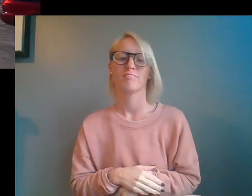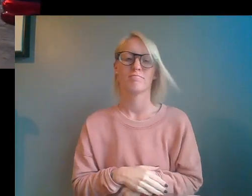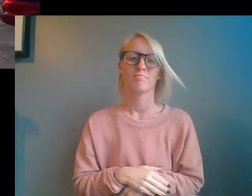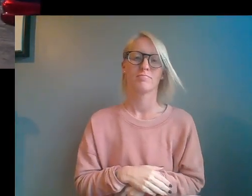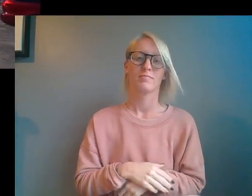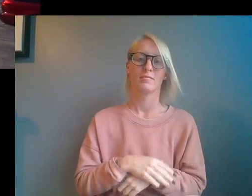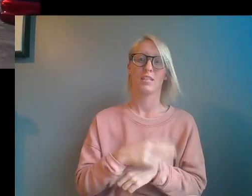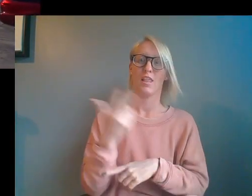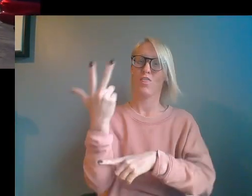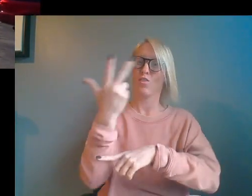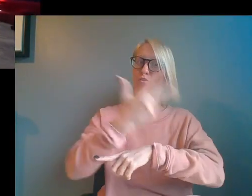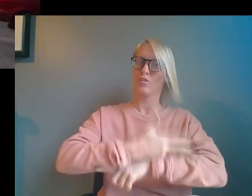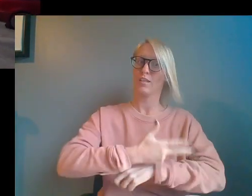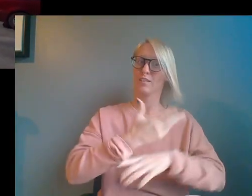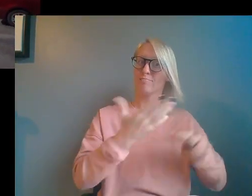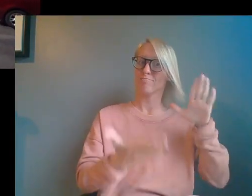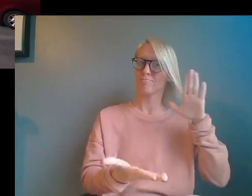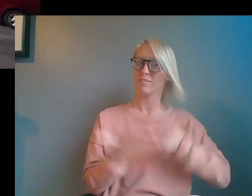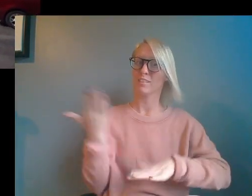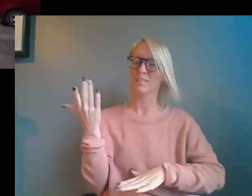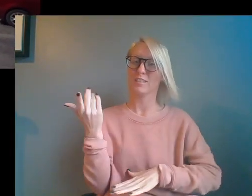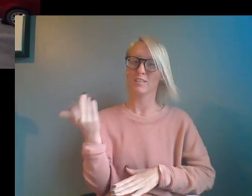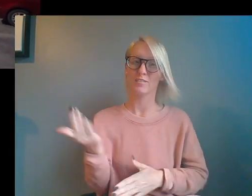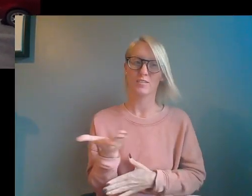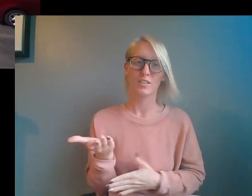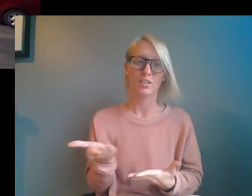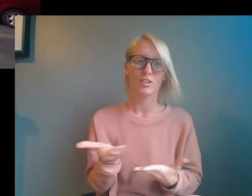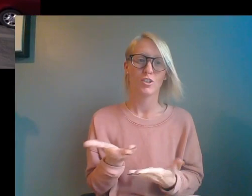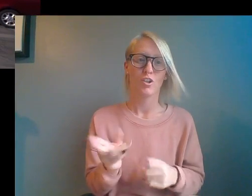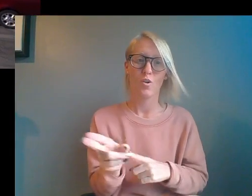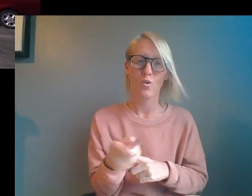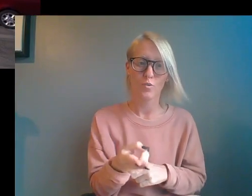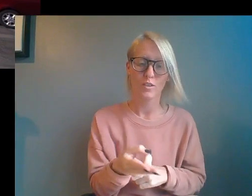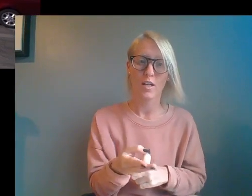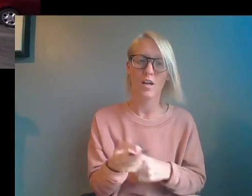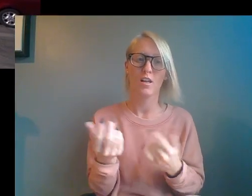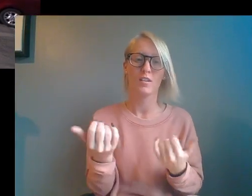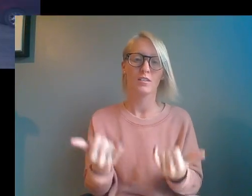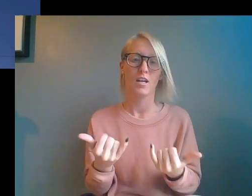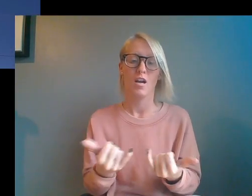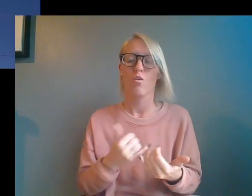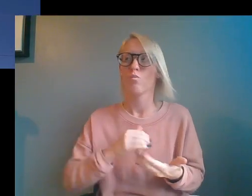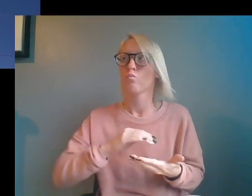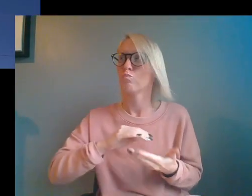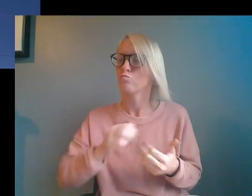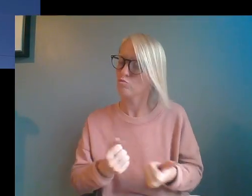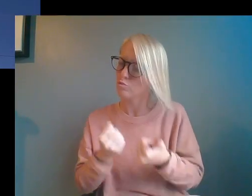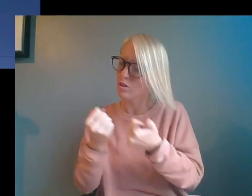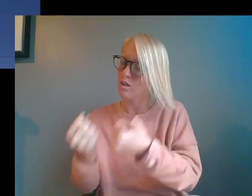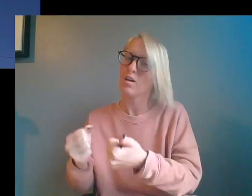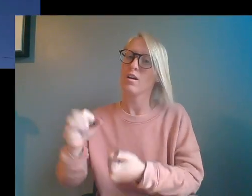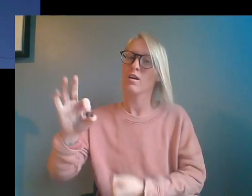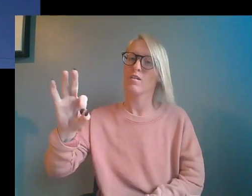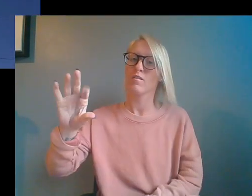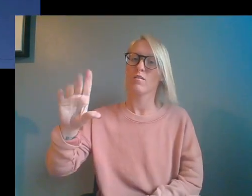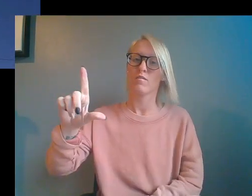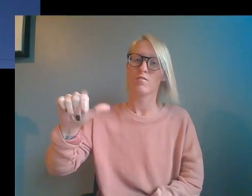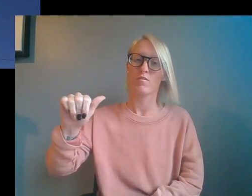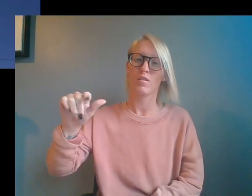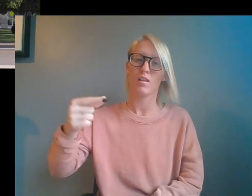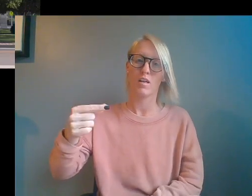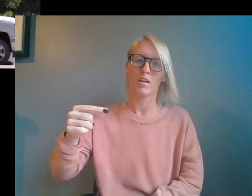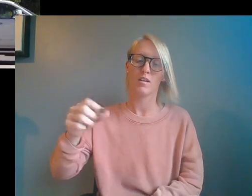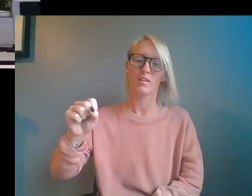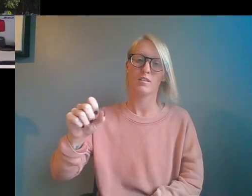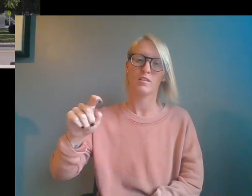Day 3, leaving from the Rambling Rose in Kingman, and we're heading to Flagstaff tonight. We didn't get to see much of